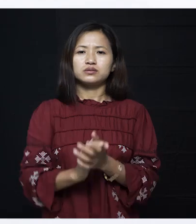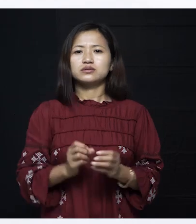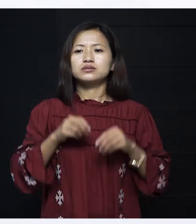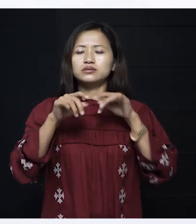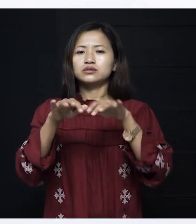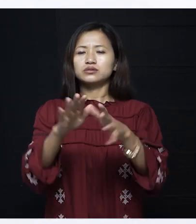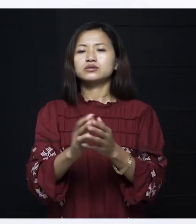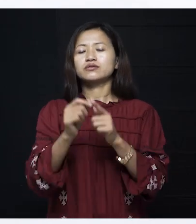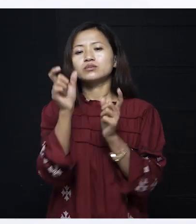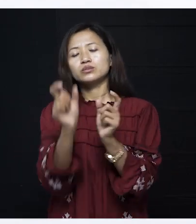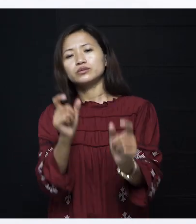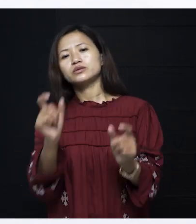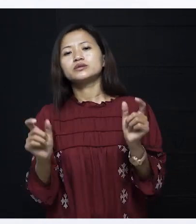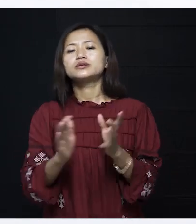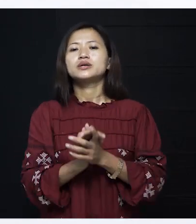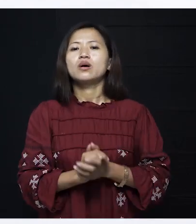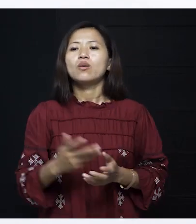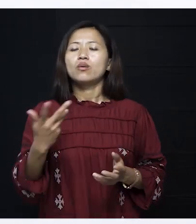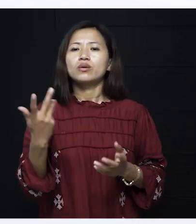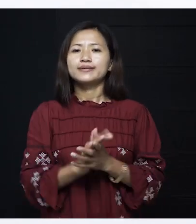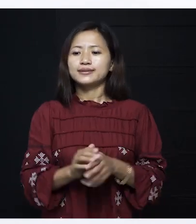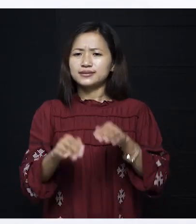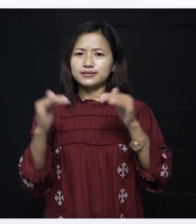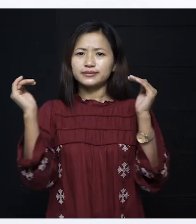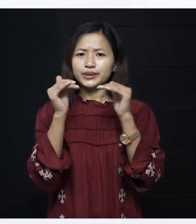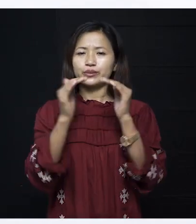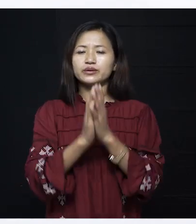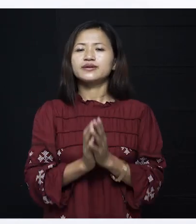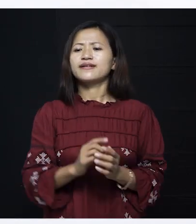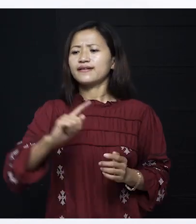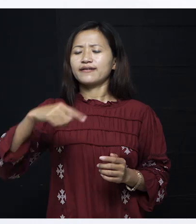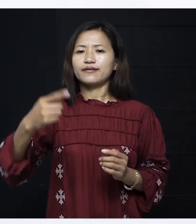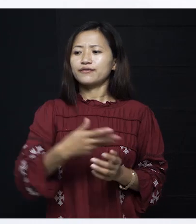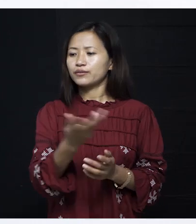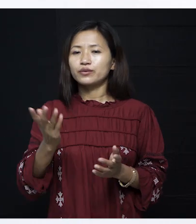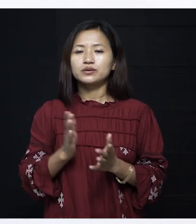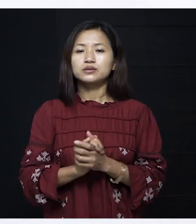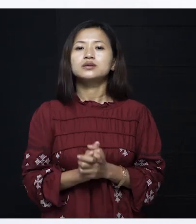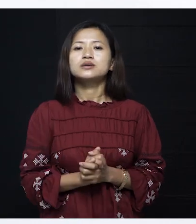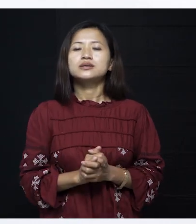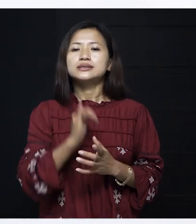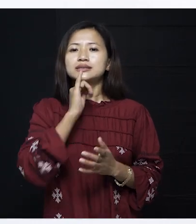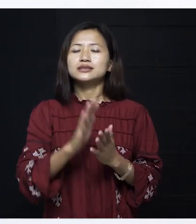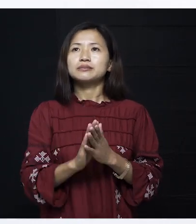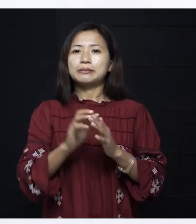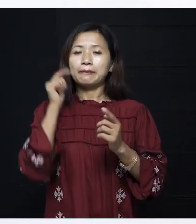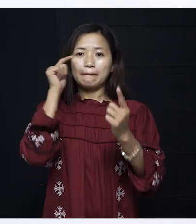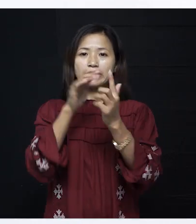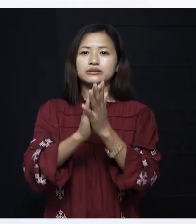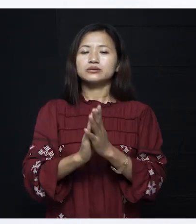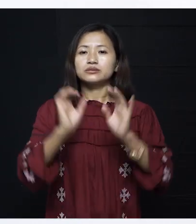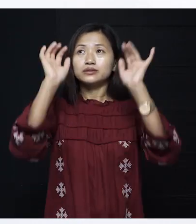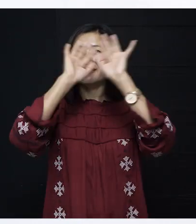distribution of population, why it is not equal everywhere is, mainly it is to do with the climatic